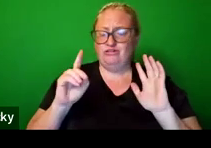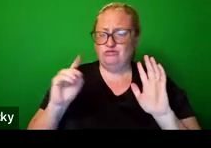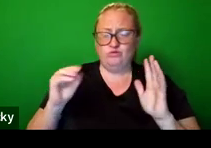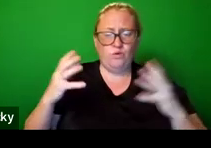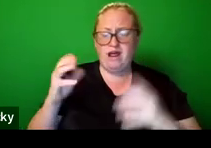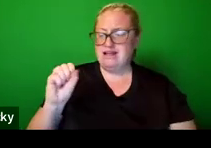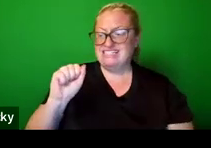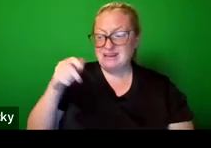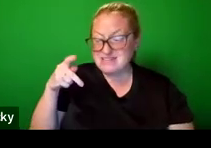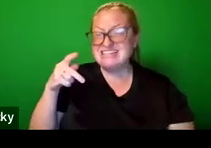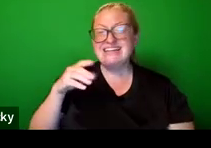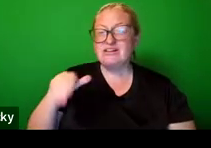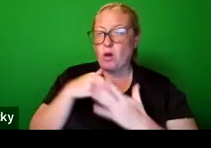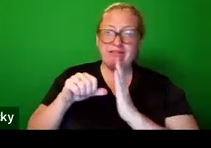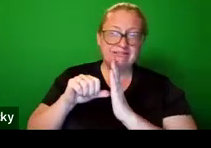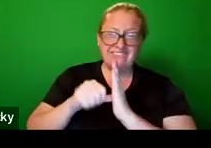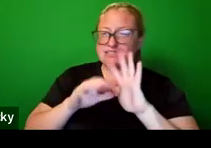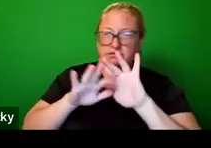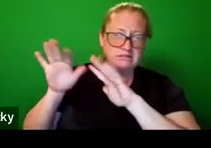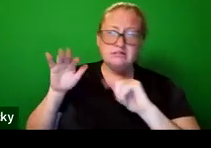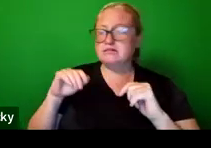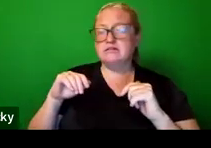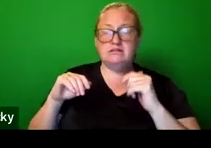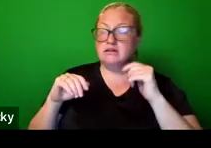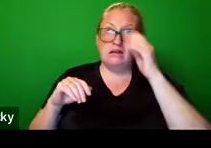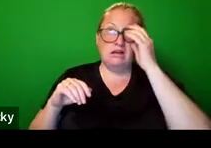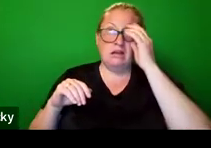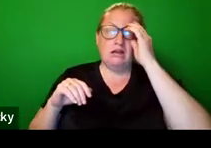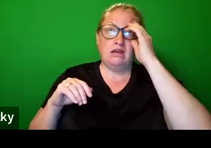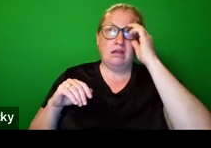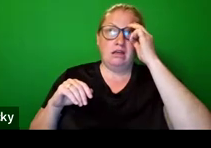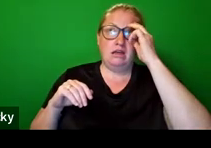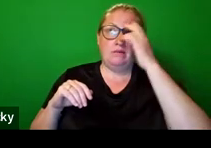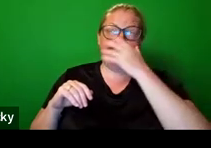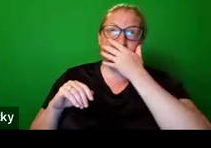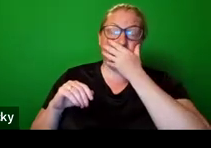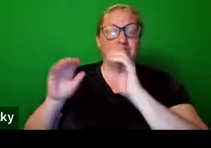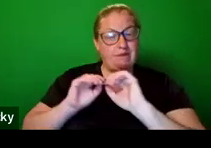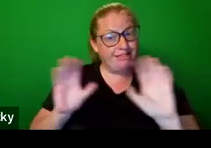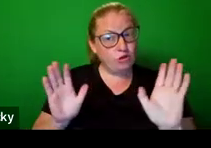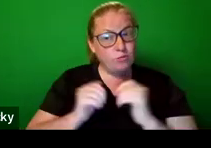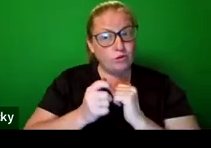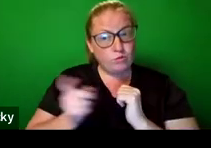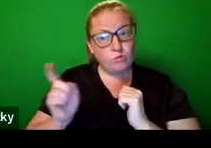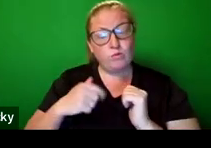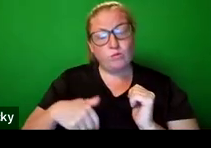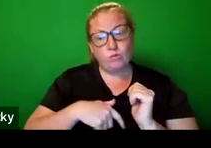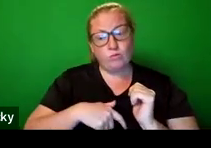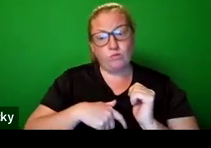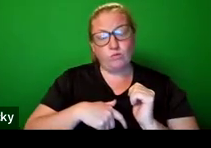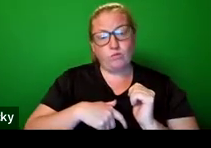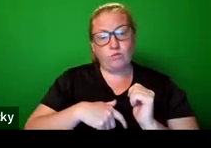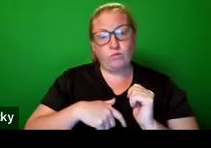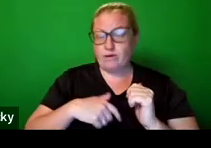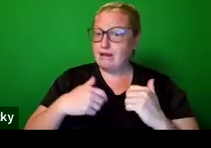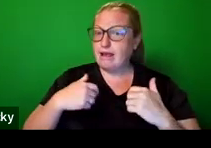and all the emphasis, all that. So we were, to be very clear, had our own intentions of